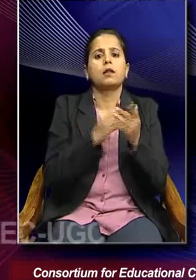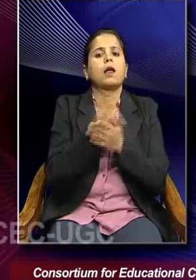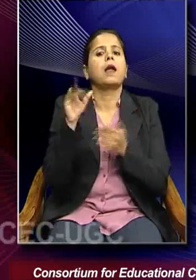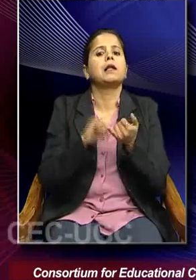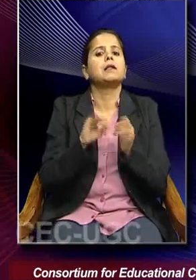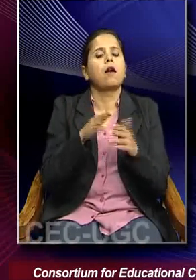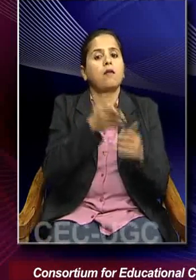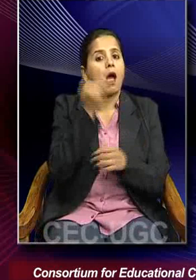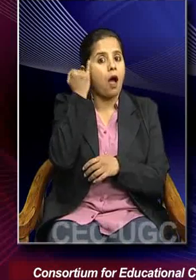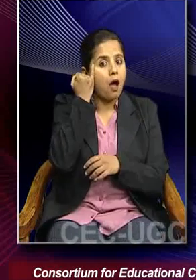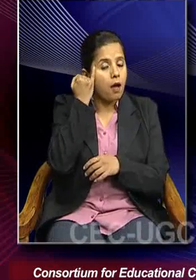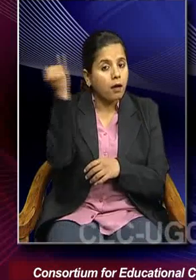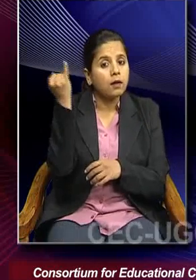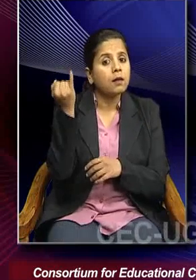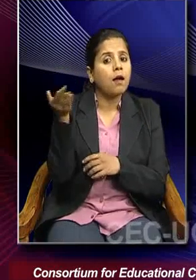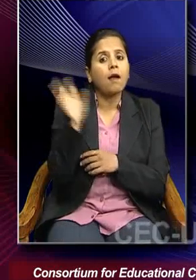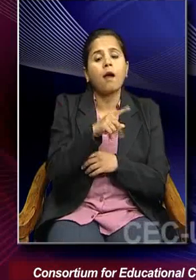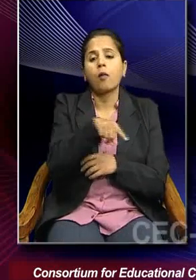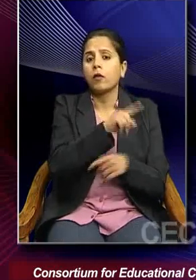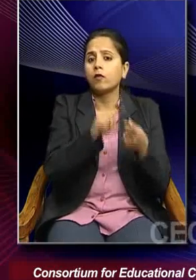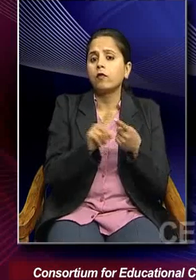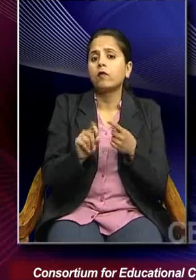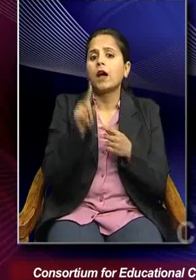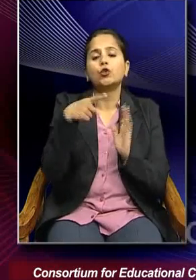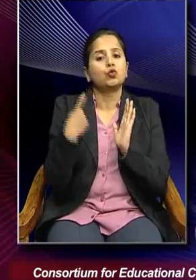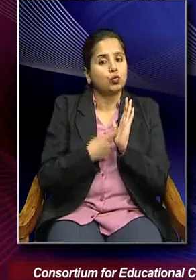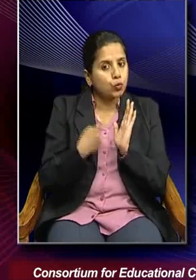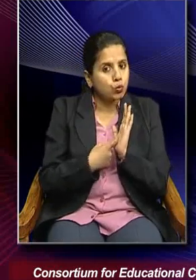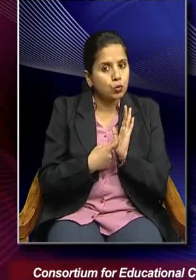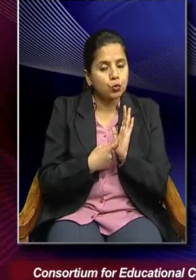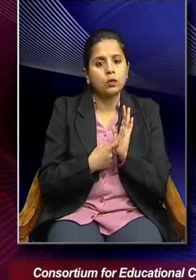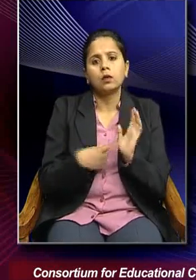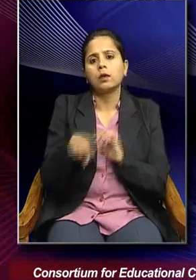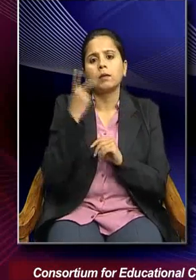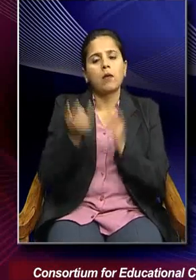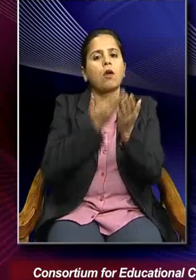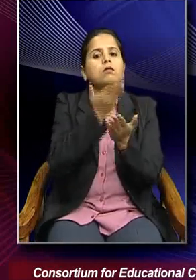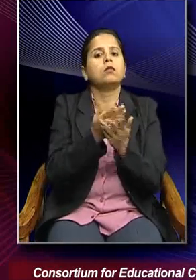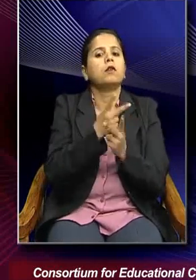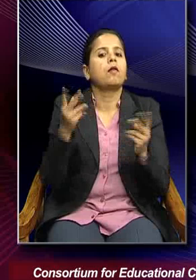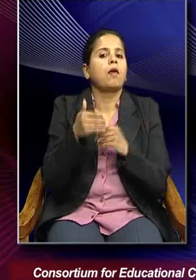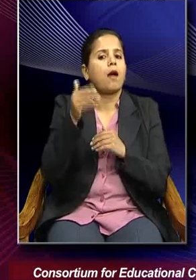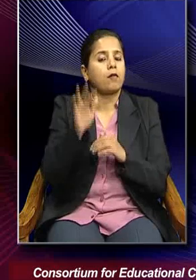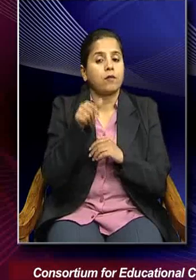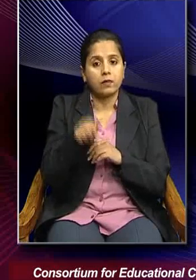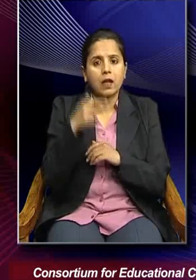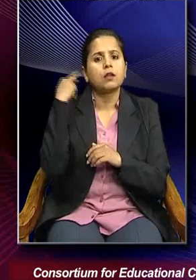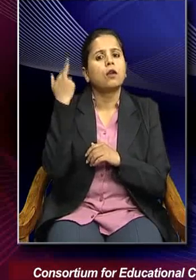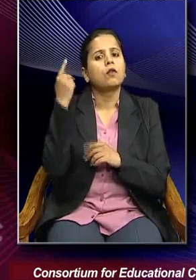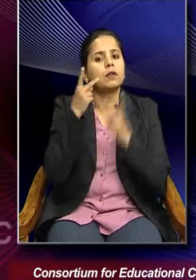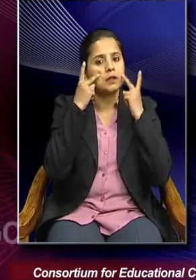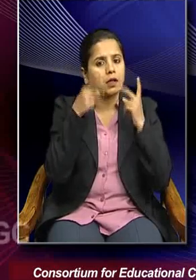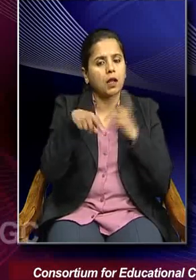this idea of the first principle was proposed. Therefore, he